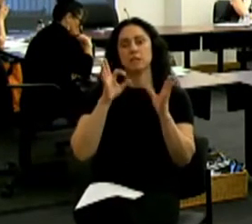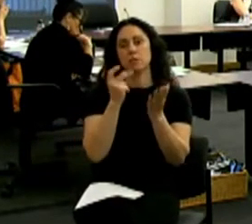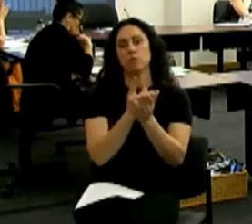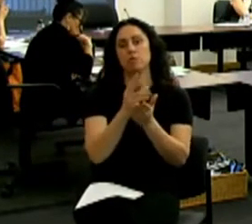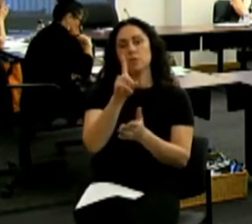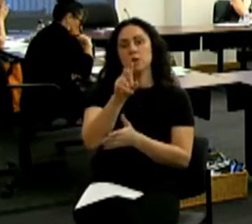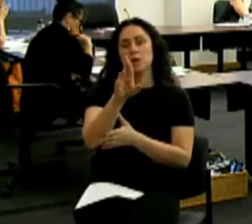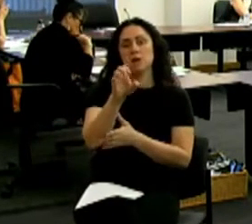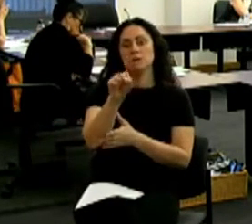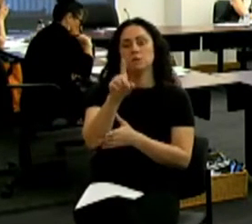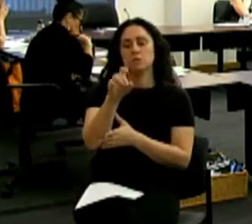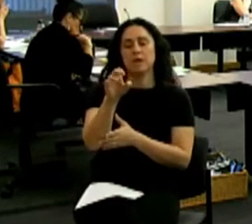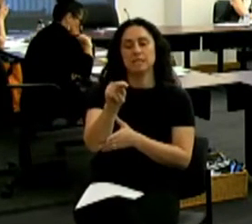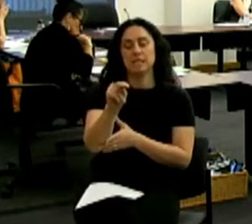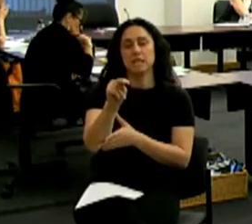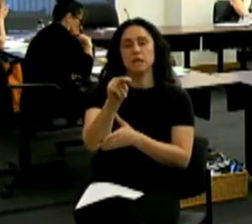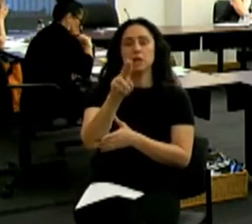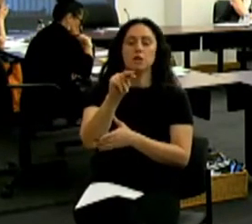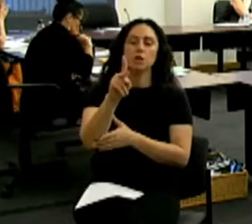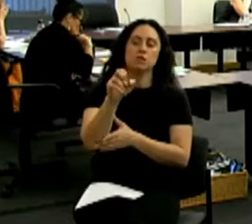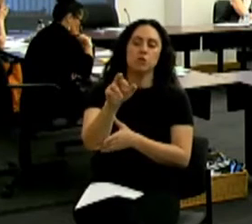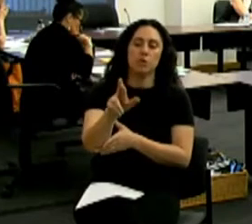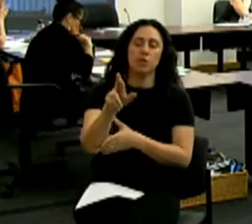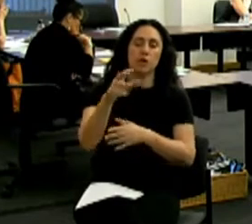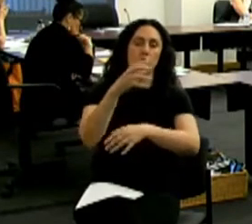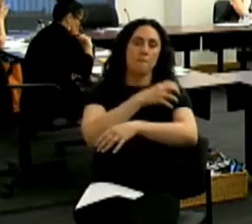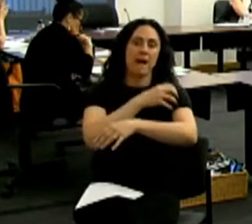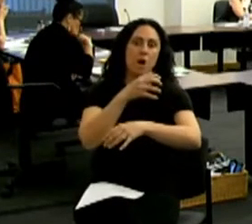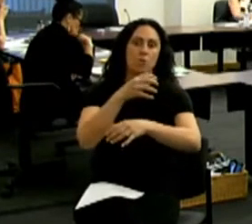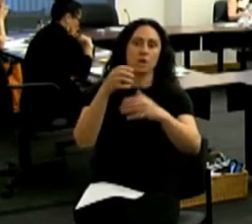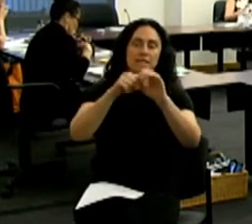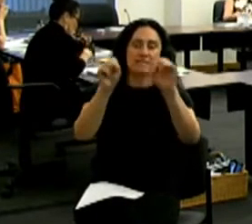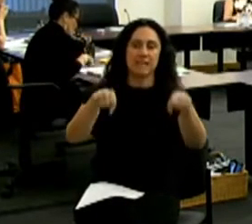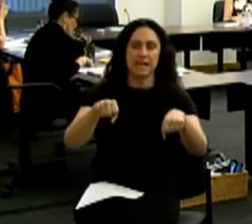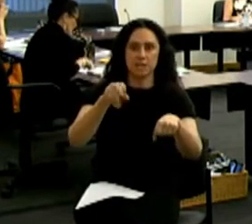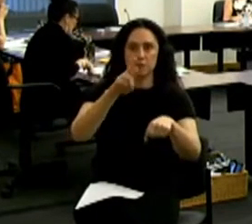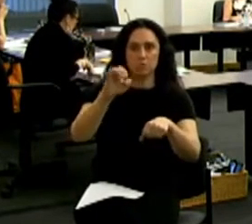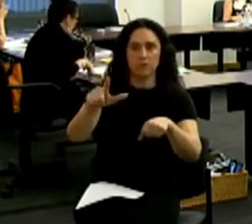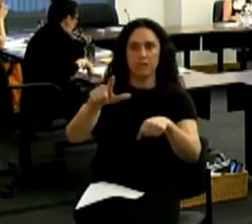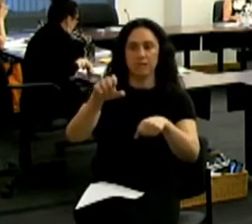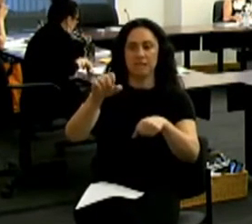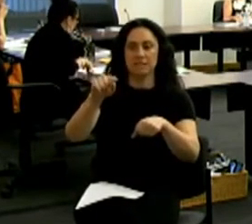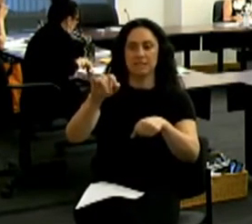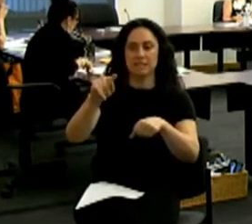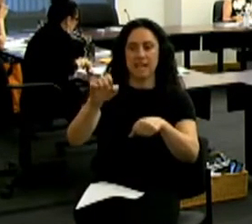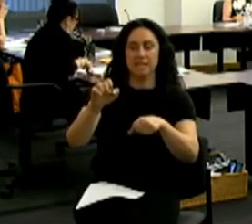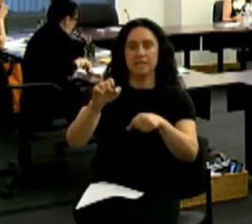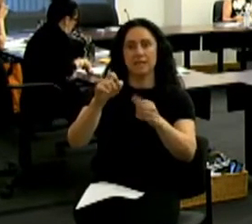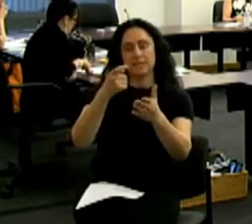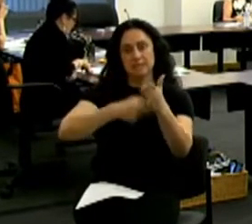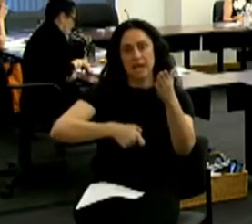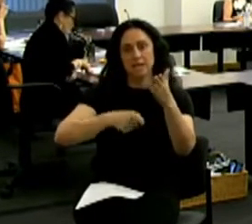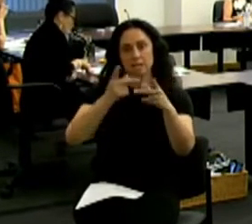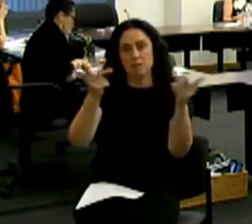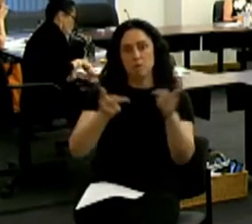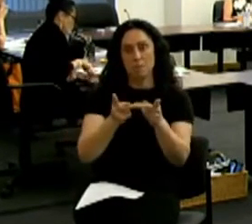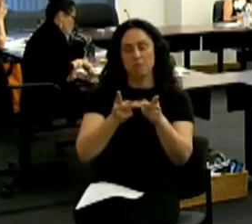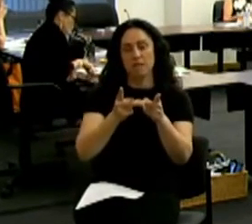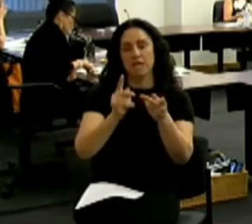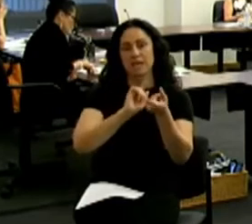Power Station real property tax assessment agreement. So moved. Second.